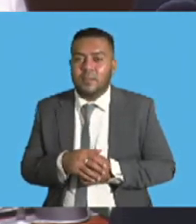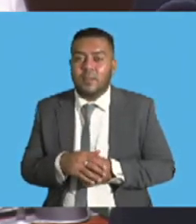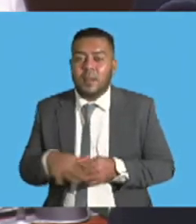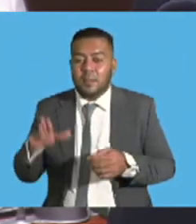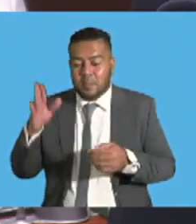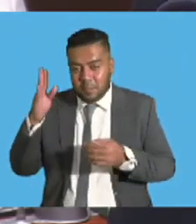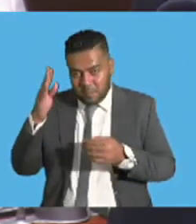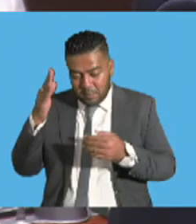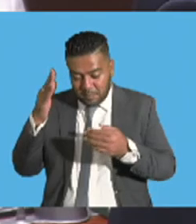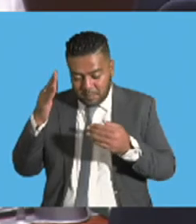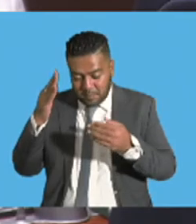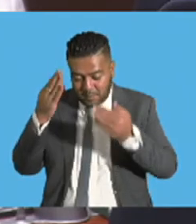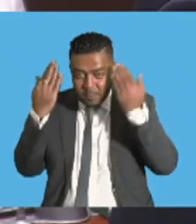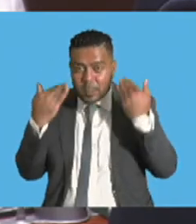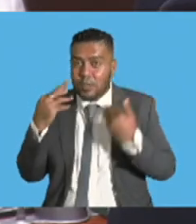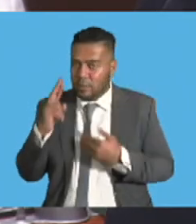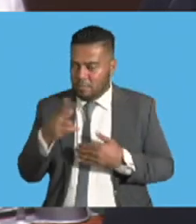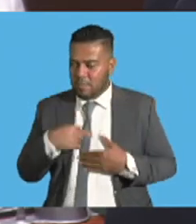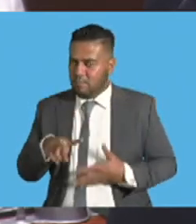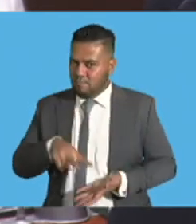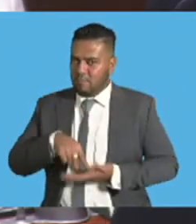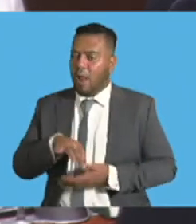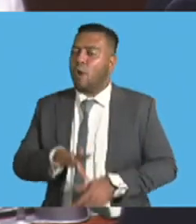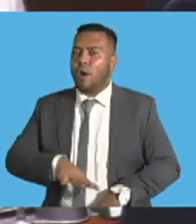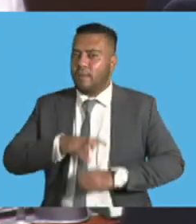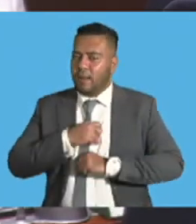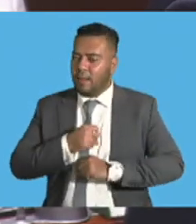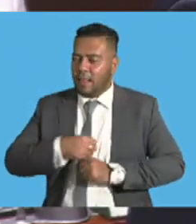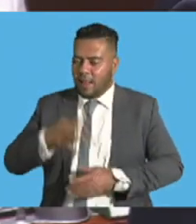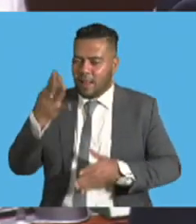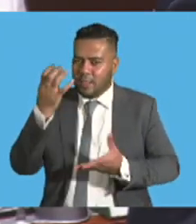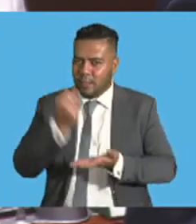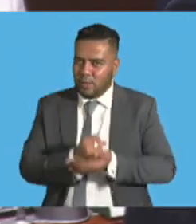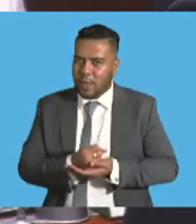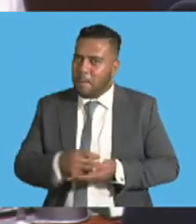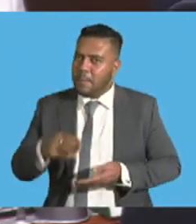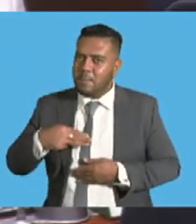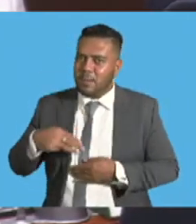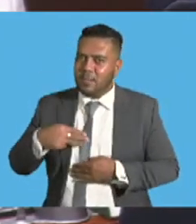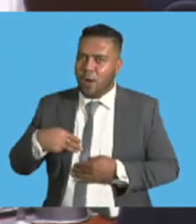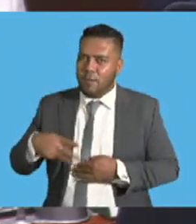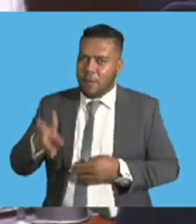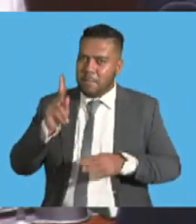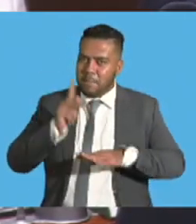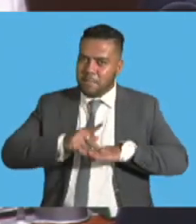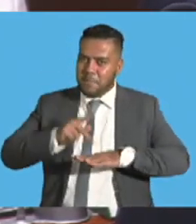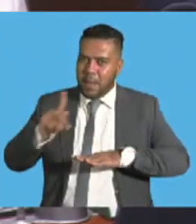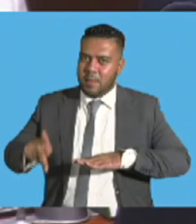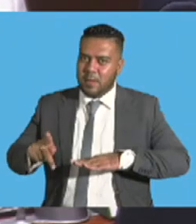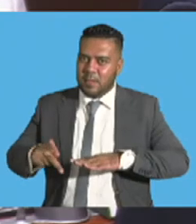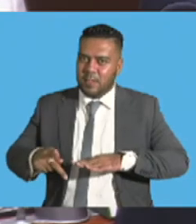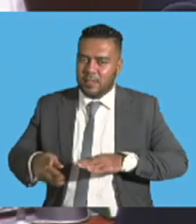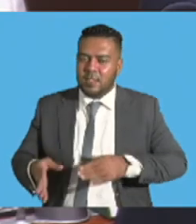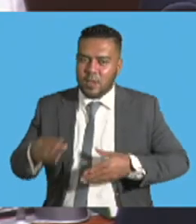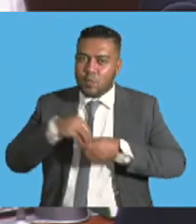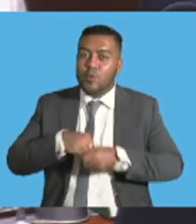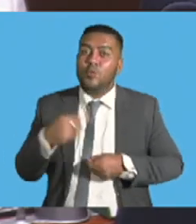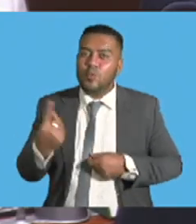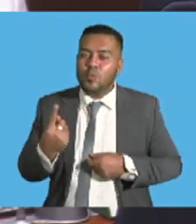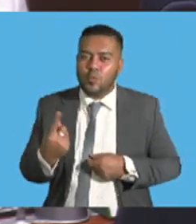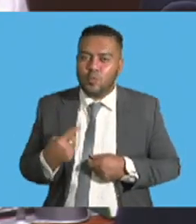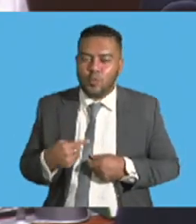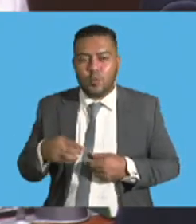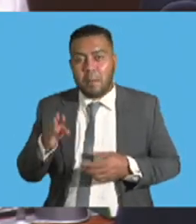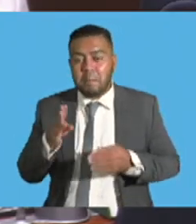Mr. Speaker, sir, I stand with the utmost confidence and assure the members of Parliament, including Honourable Andi Ritian Genbarabi, that the Minister of